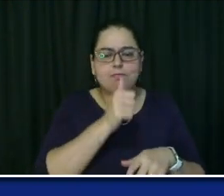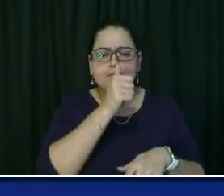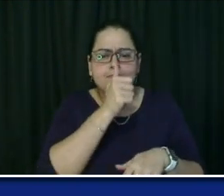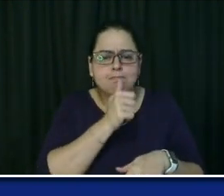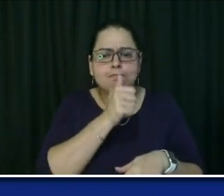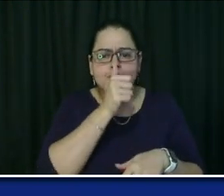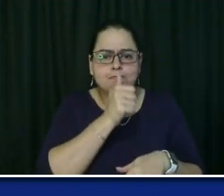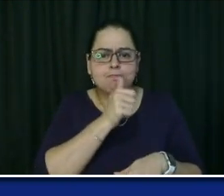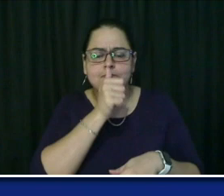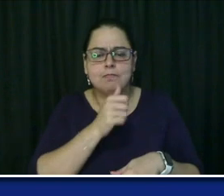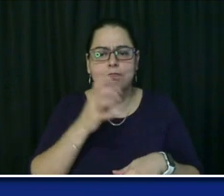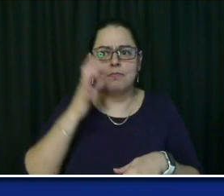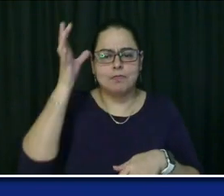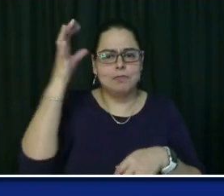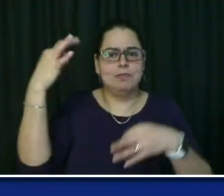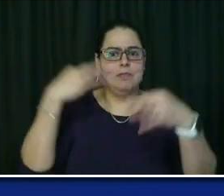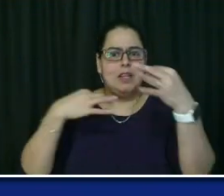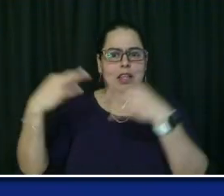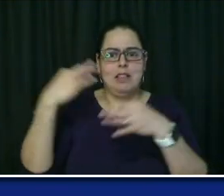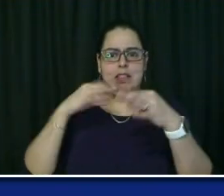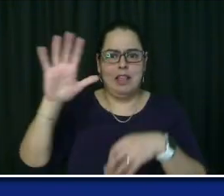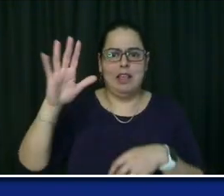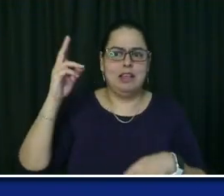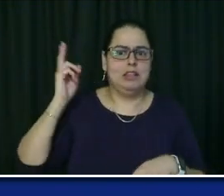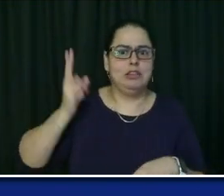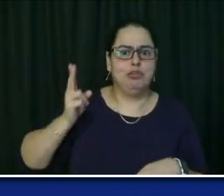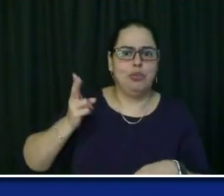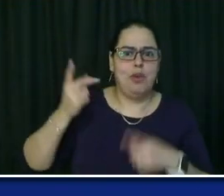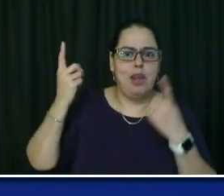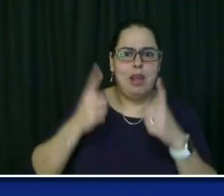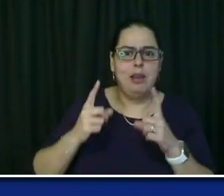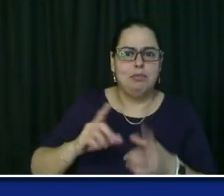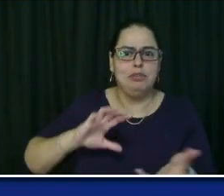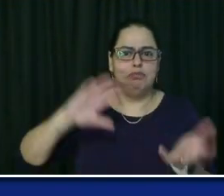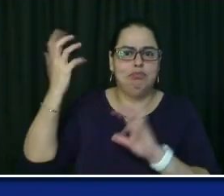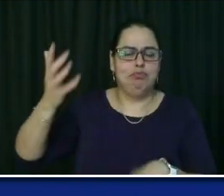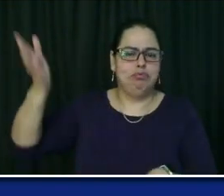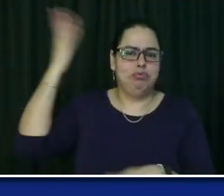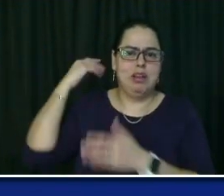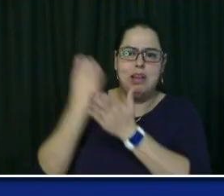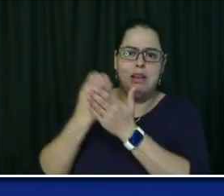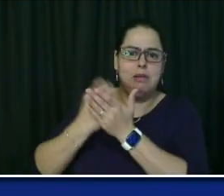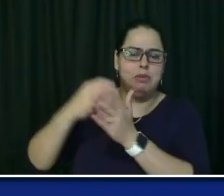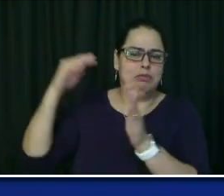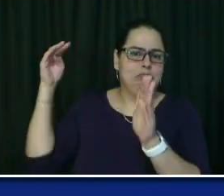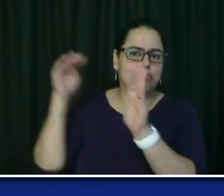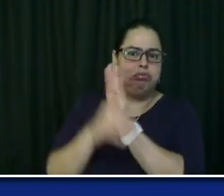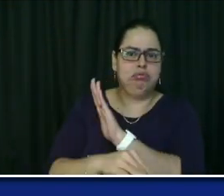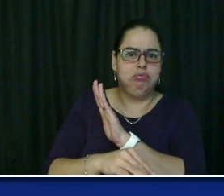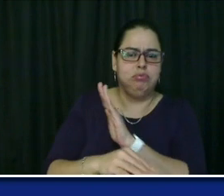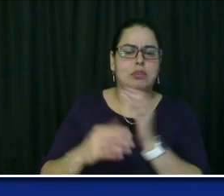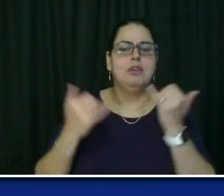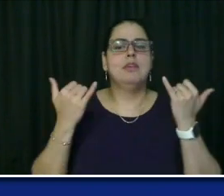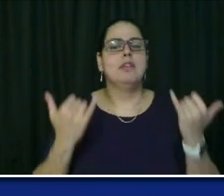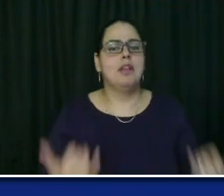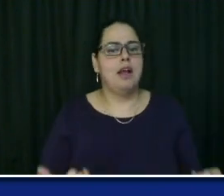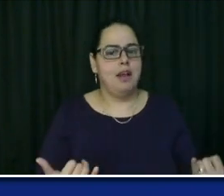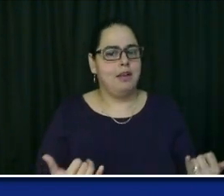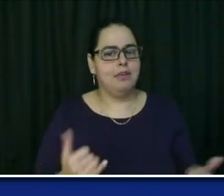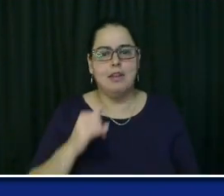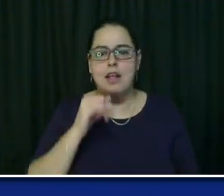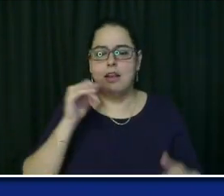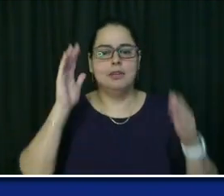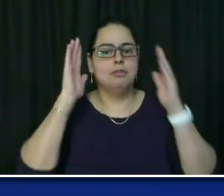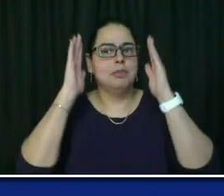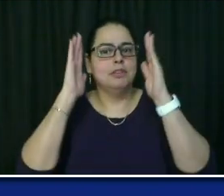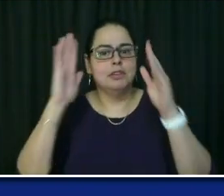when I was younger, but I understand it now as a mature adult, and that's what it's going to take, and that's what we're going to try to do here in the county government. With that, Catherine, do we have